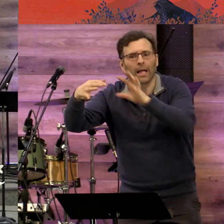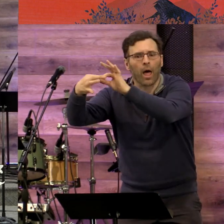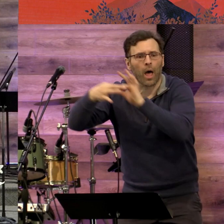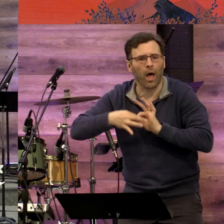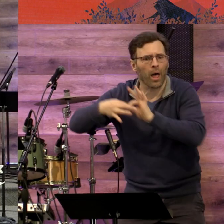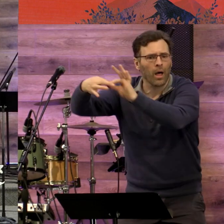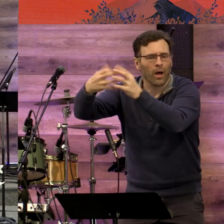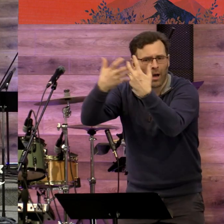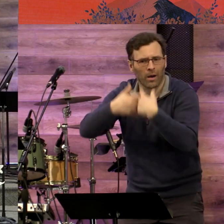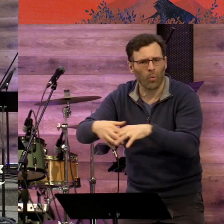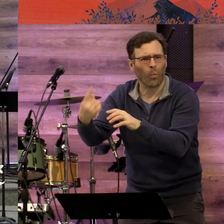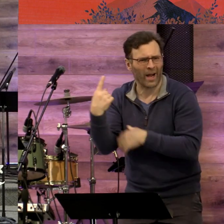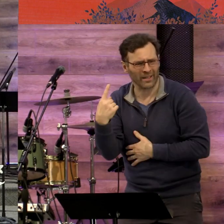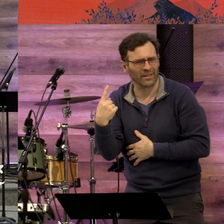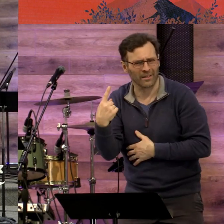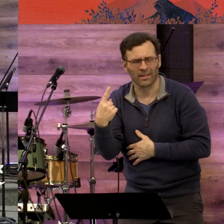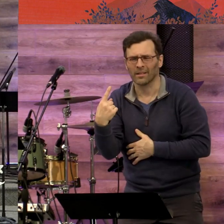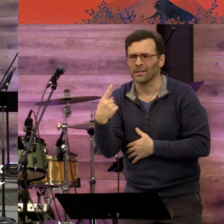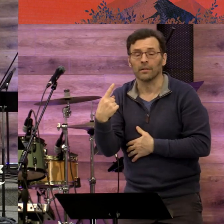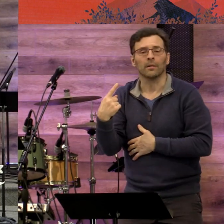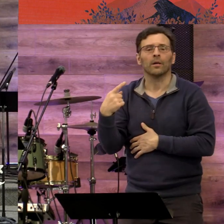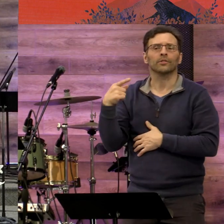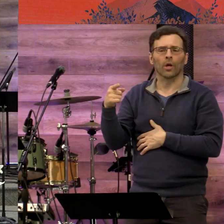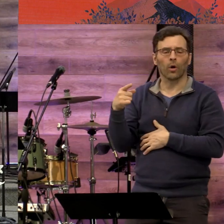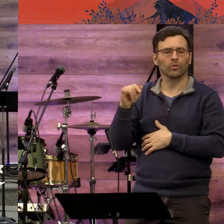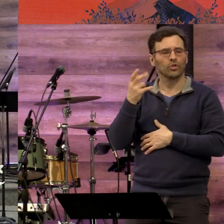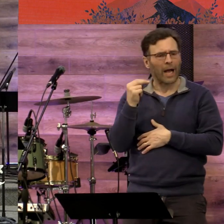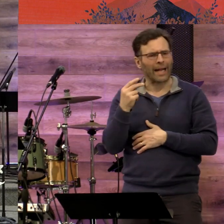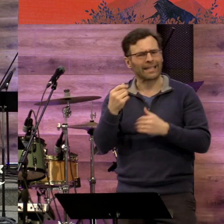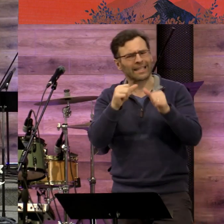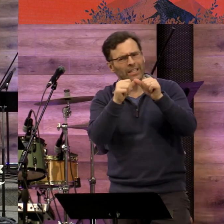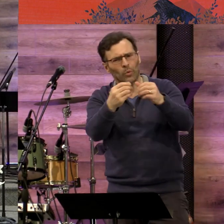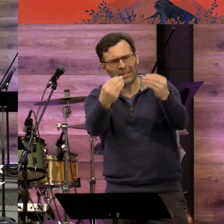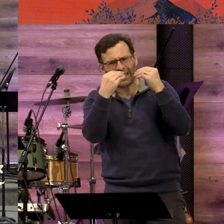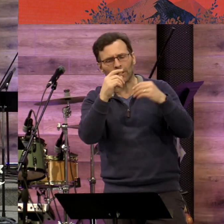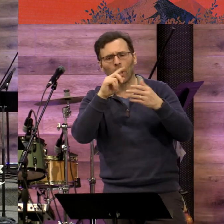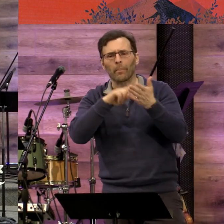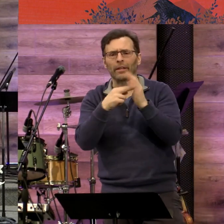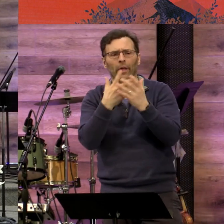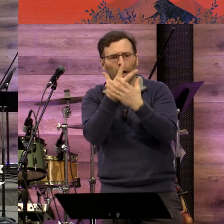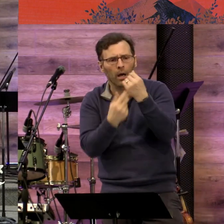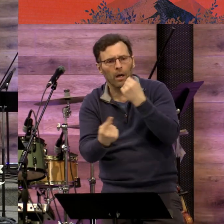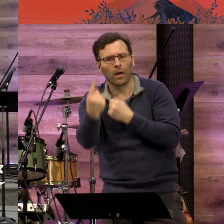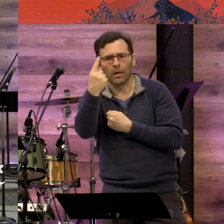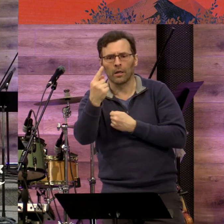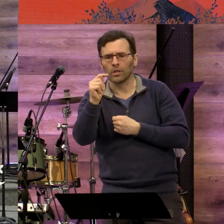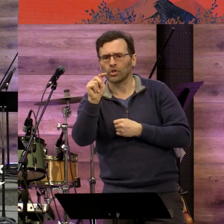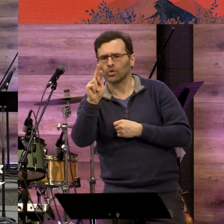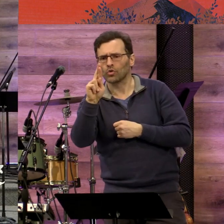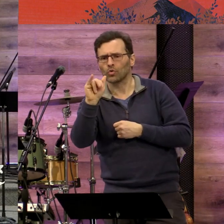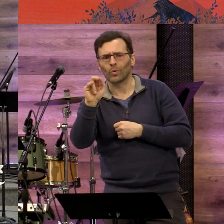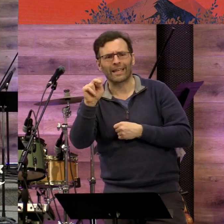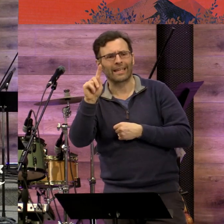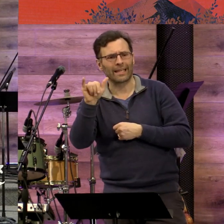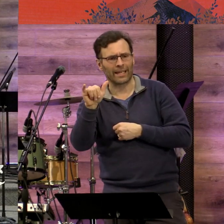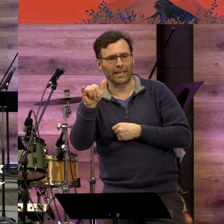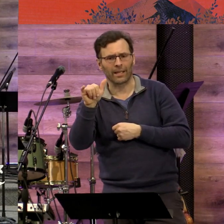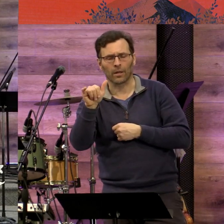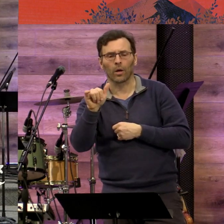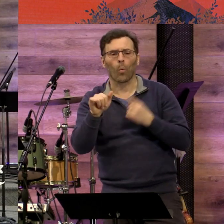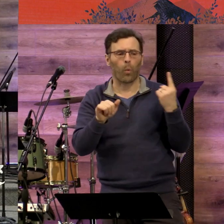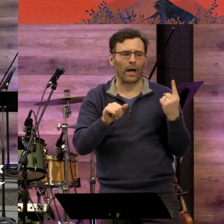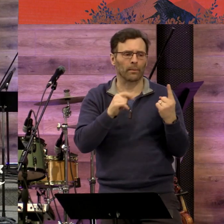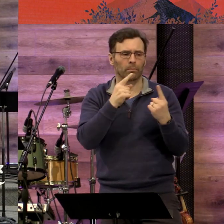God. He's introducing us or continuing to teach us what the Trinity is, or God at its very nature.